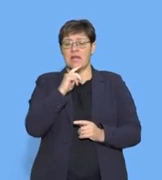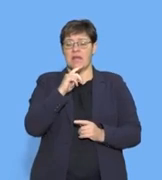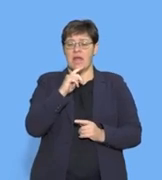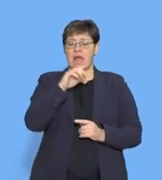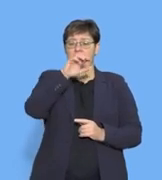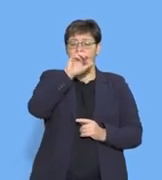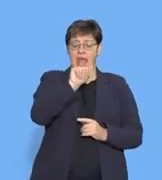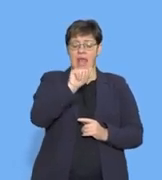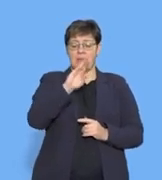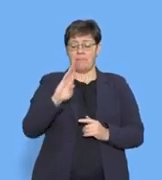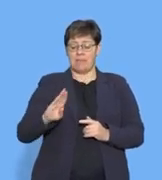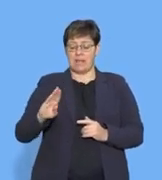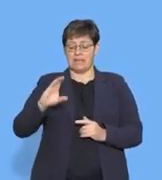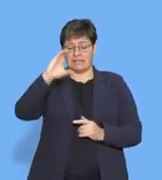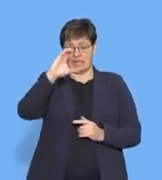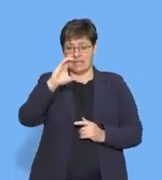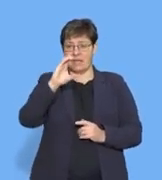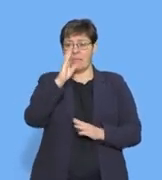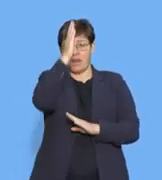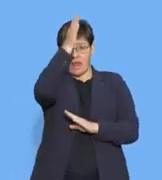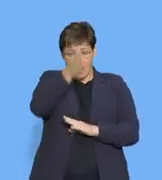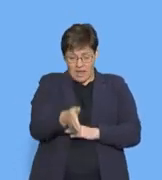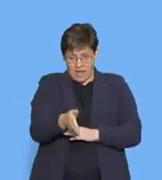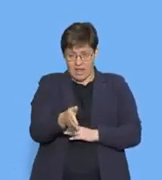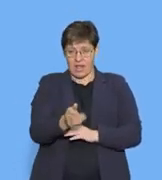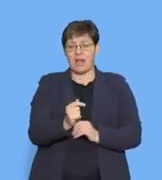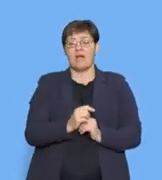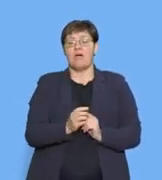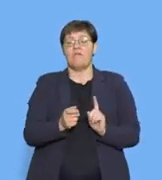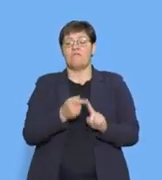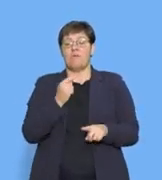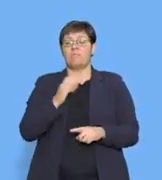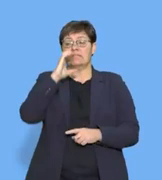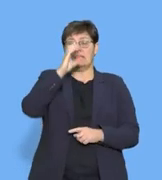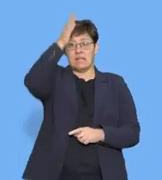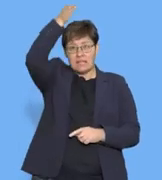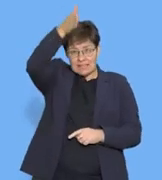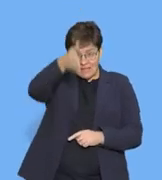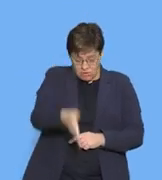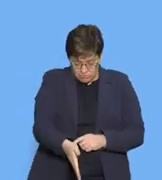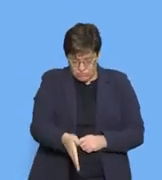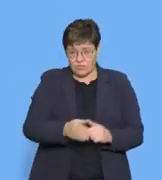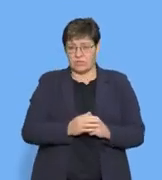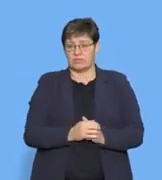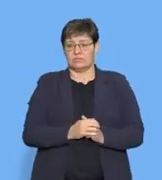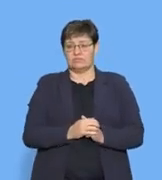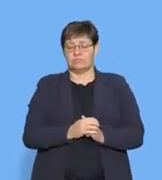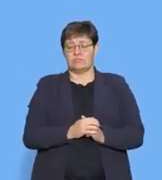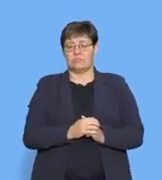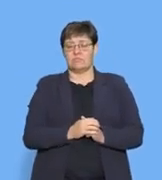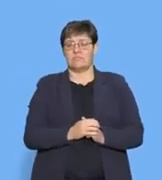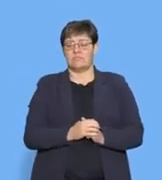is the altitude of the triangle ABC. And specifically, we're going to draw this altitude from the vertex